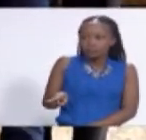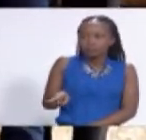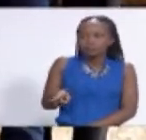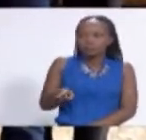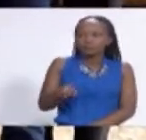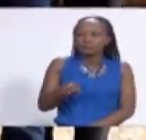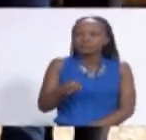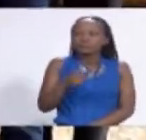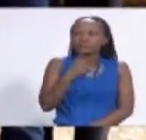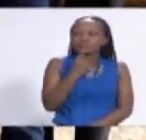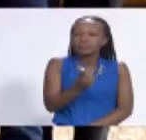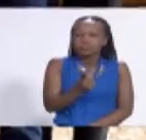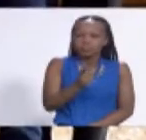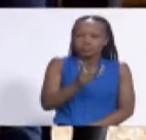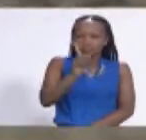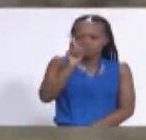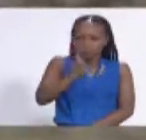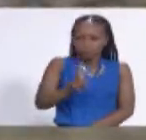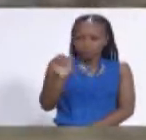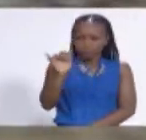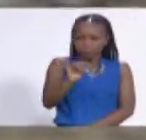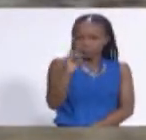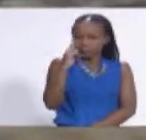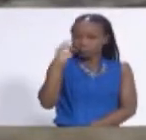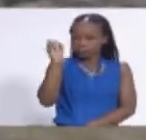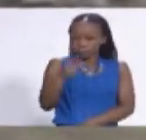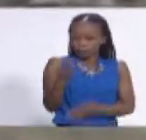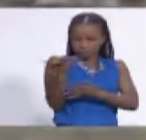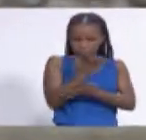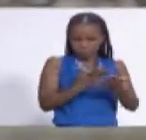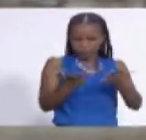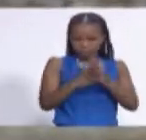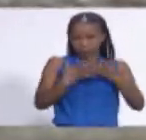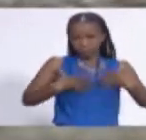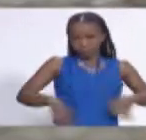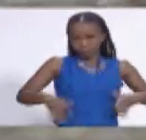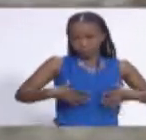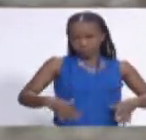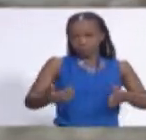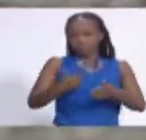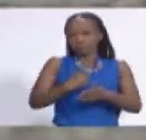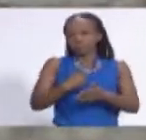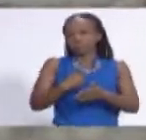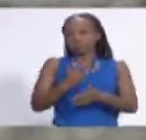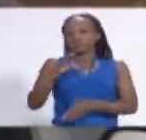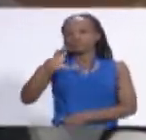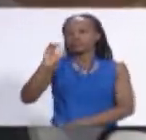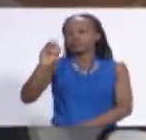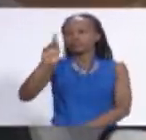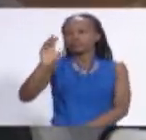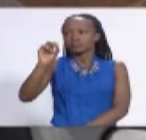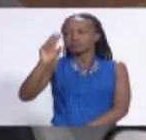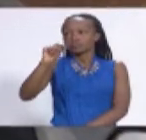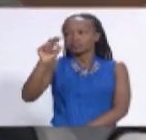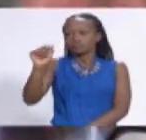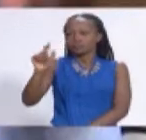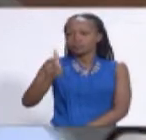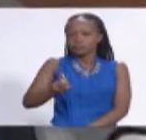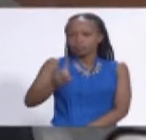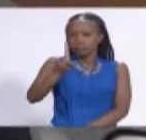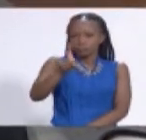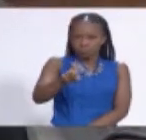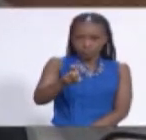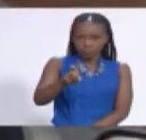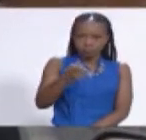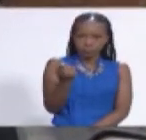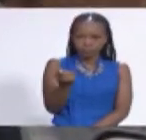Mutahi Kagwe says you should stay at home if you interact with persons with coronavirus-like symptoms. Assume I'm working kwa mjengo.